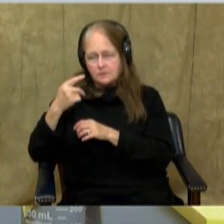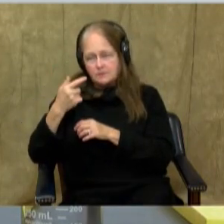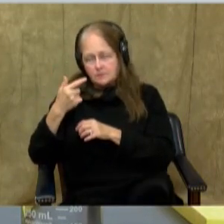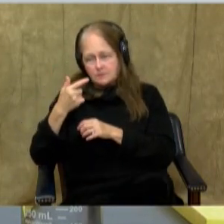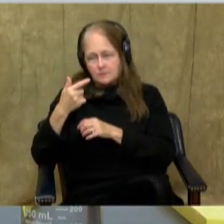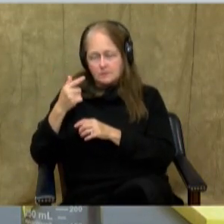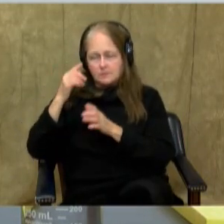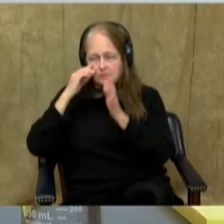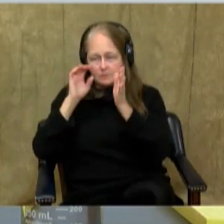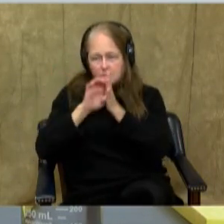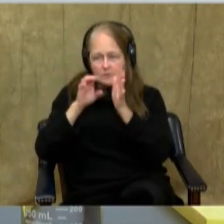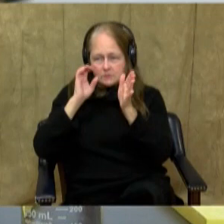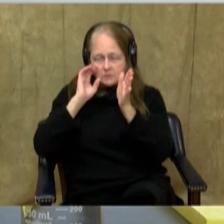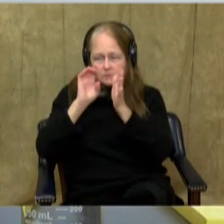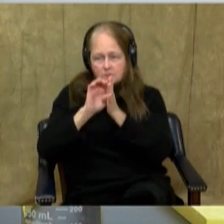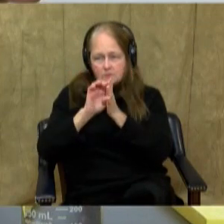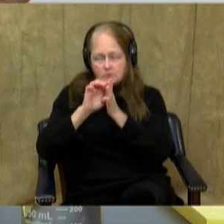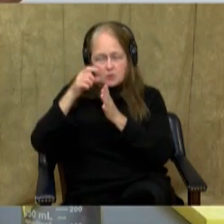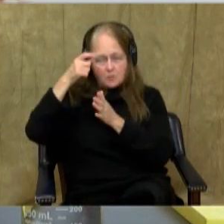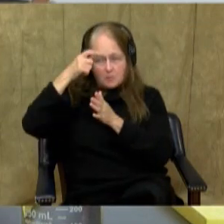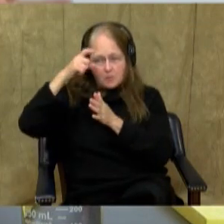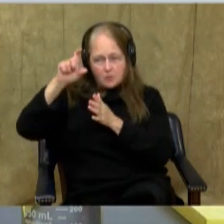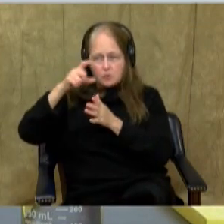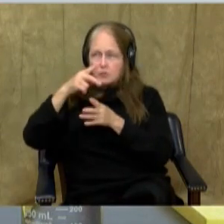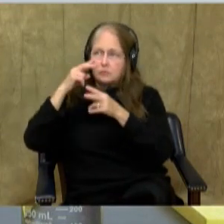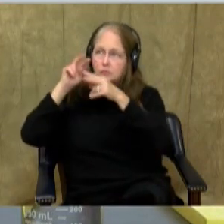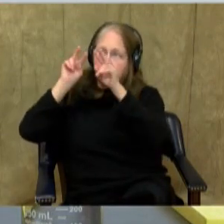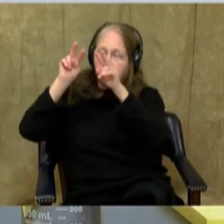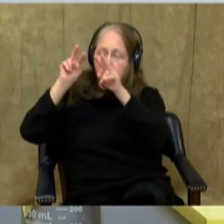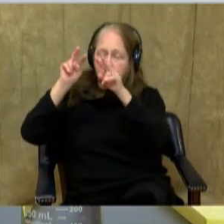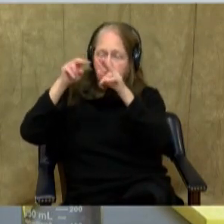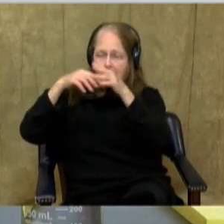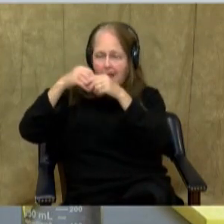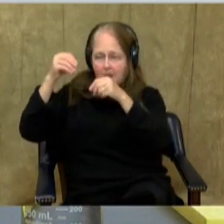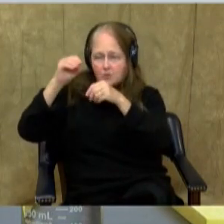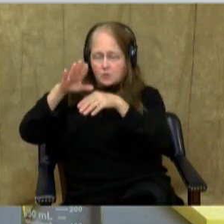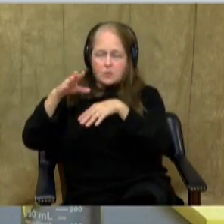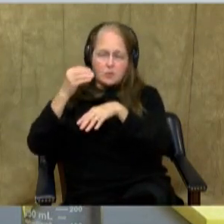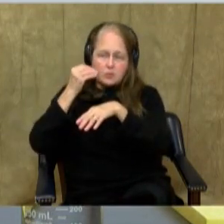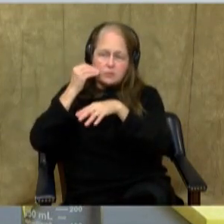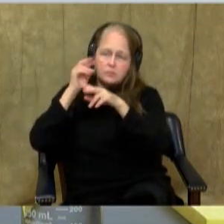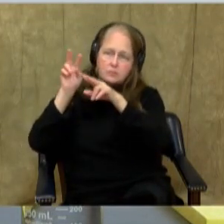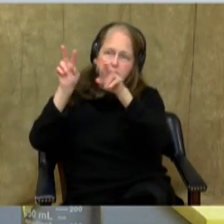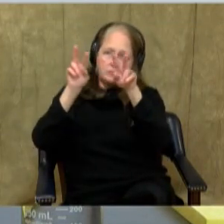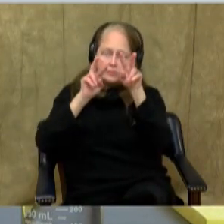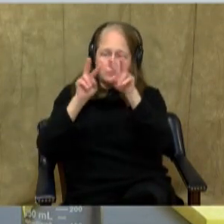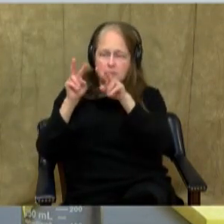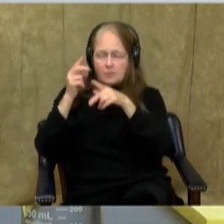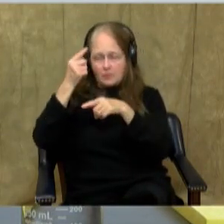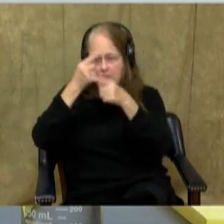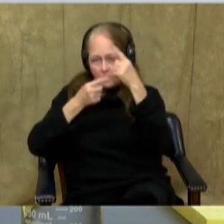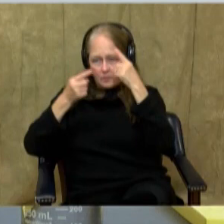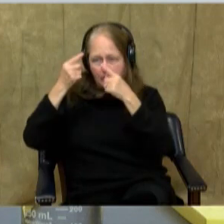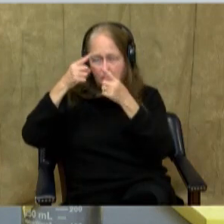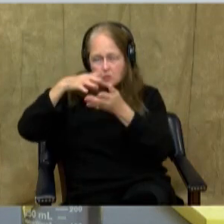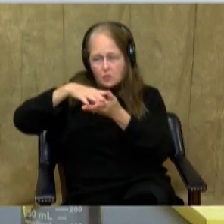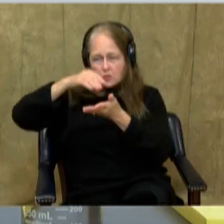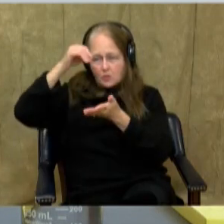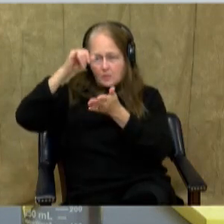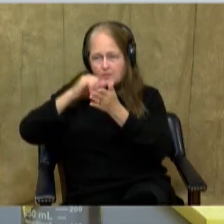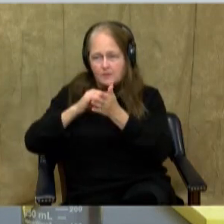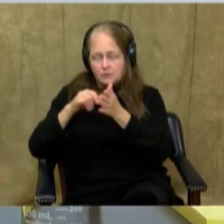looking at pictures of the moon, or if you're going out at night and you're looking up at the moon and you're trying to think about what you learned in science this